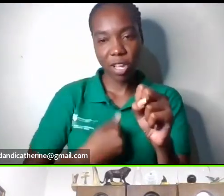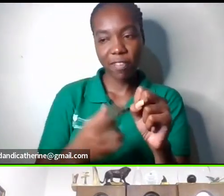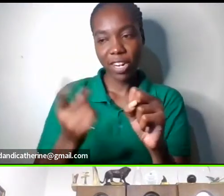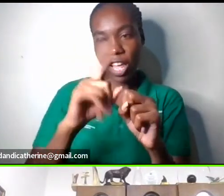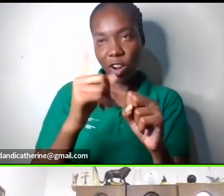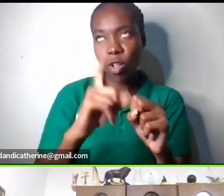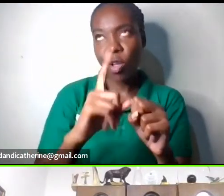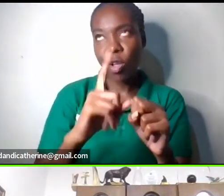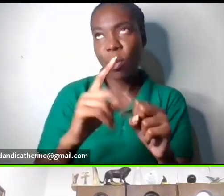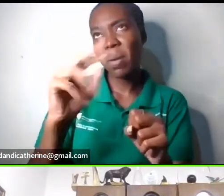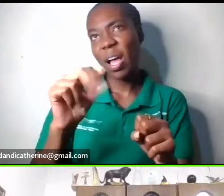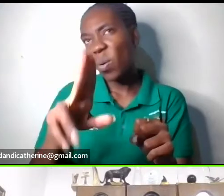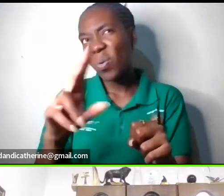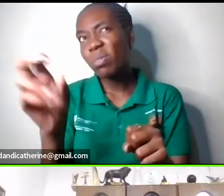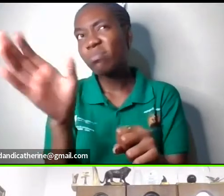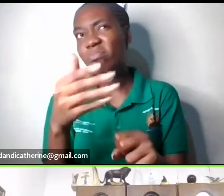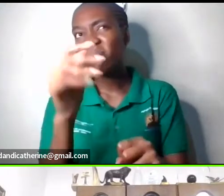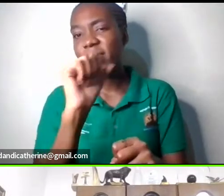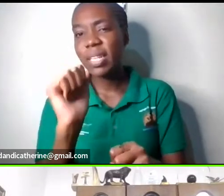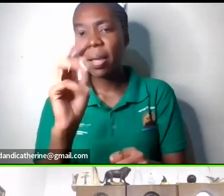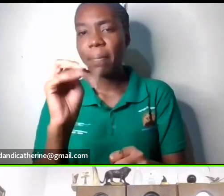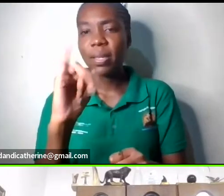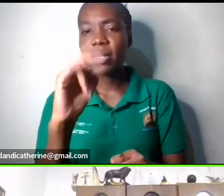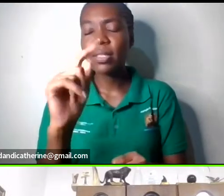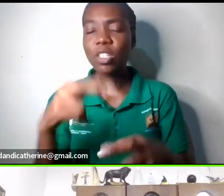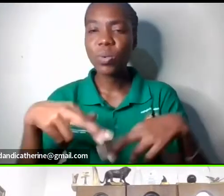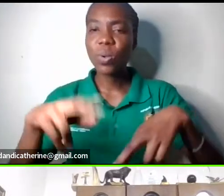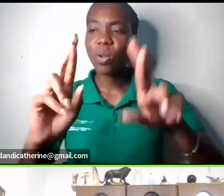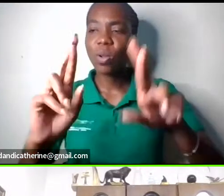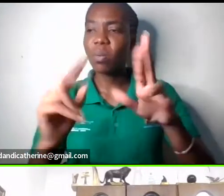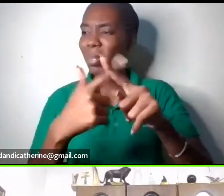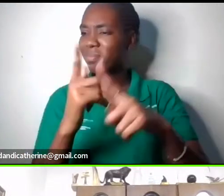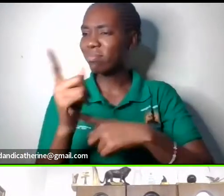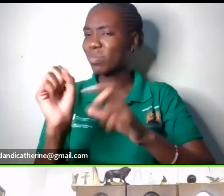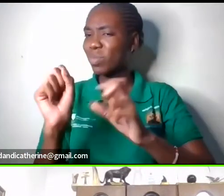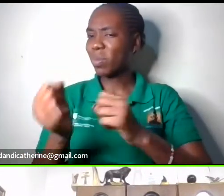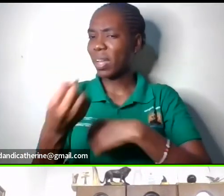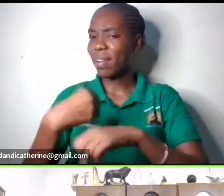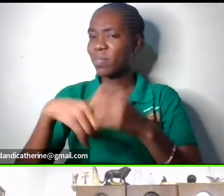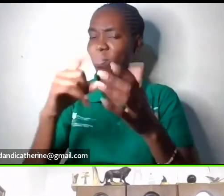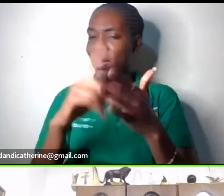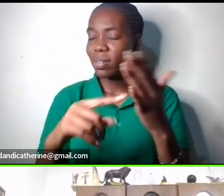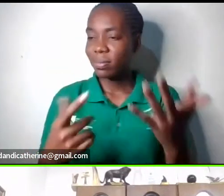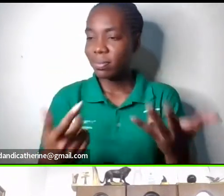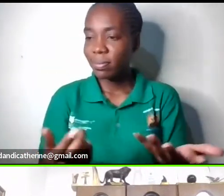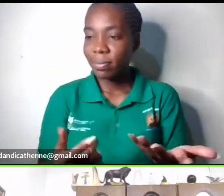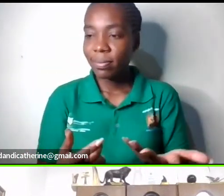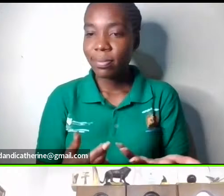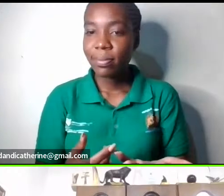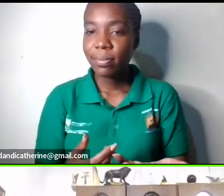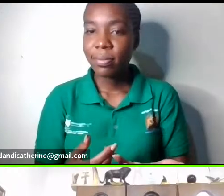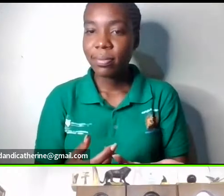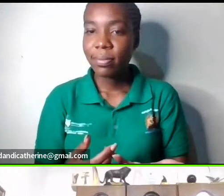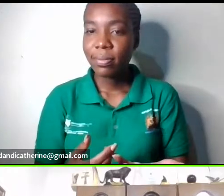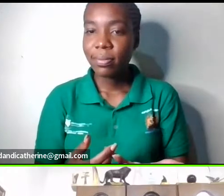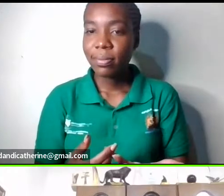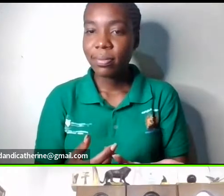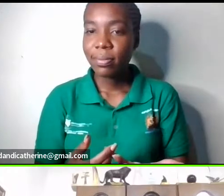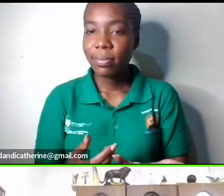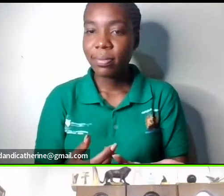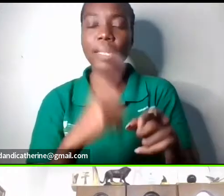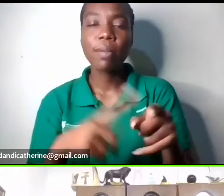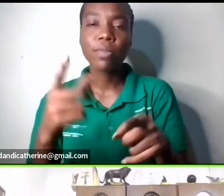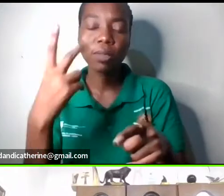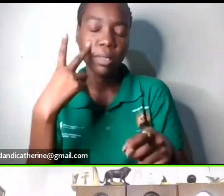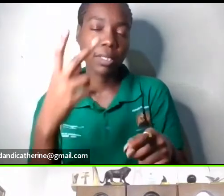Road, and what would that do? You know, if you look at perhaps Thika Road, when it was